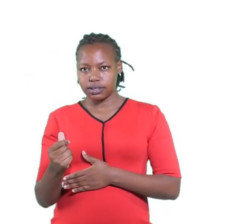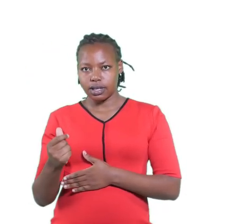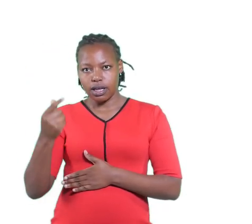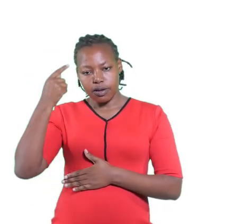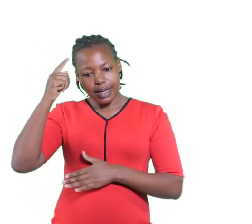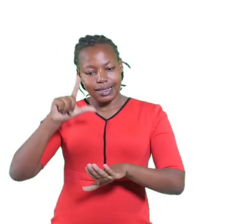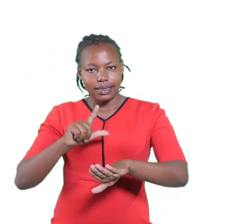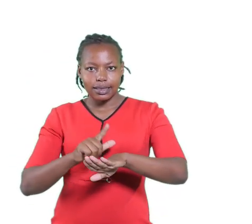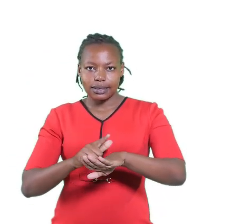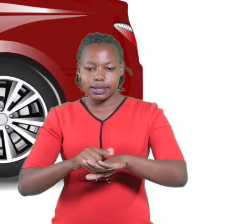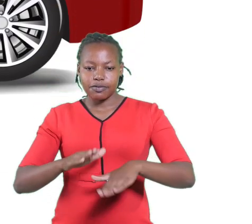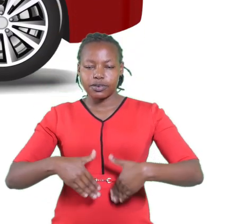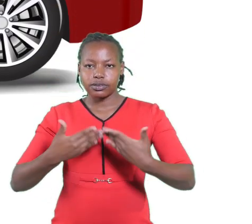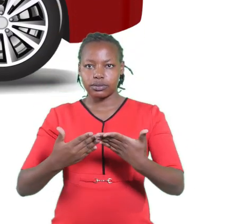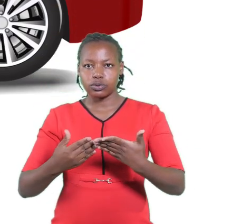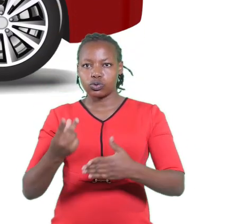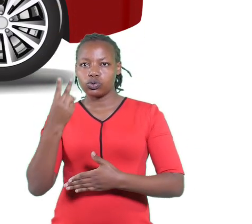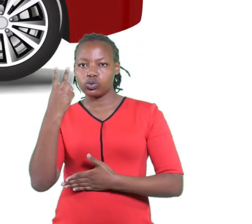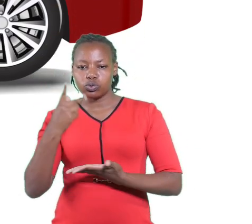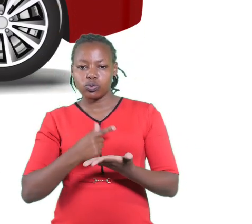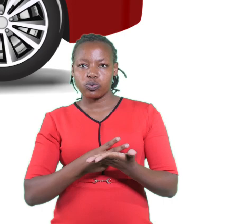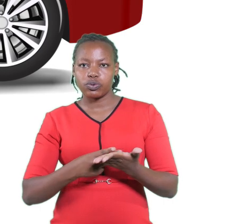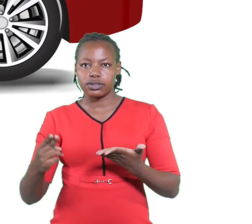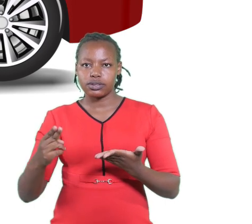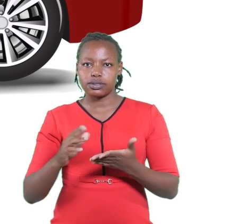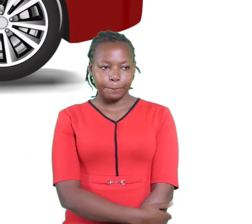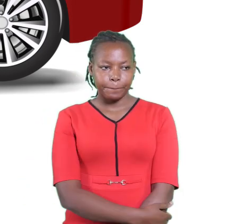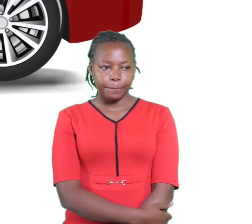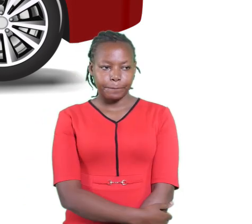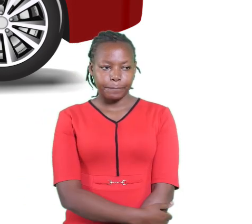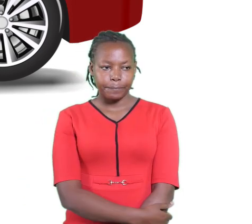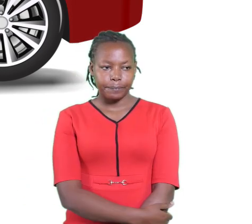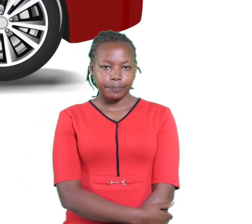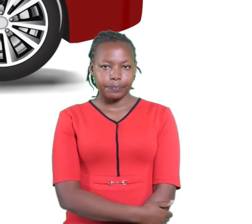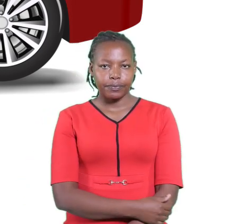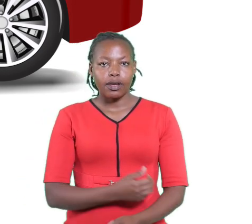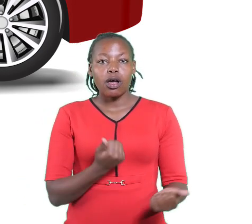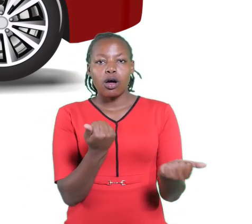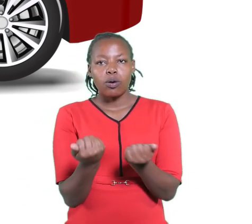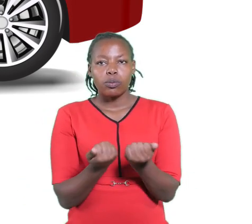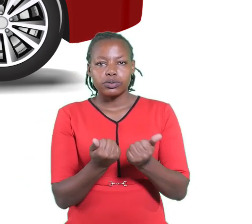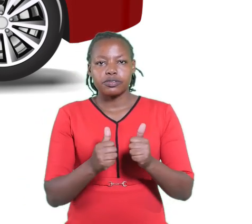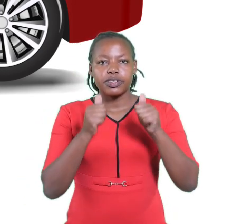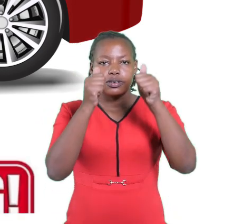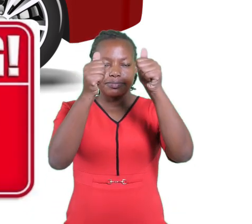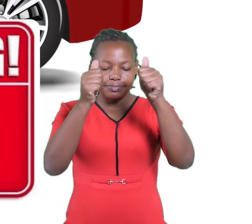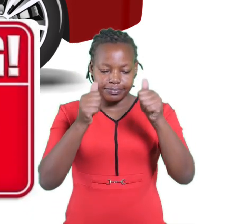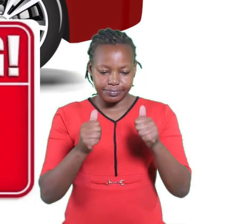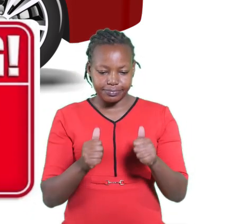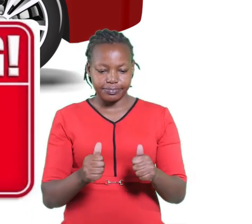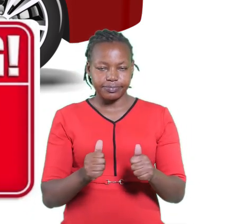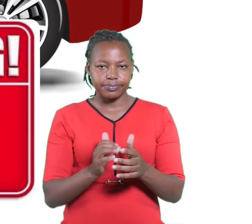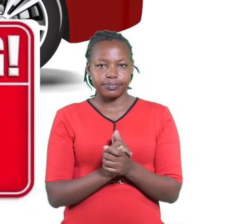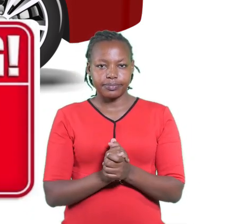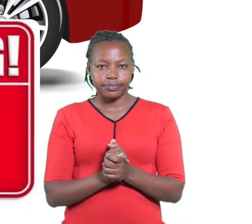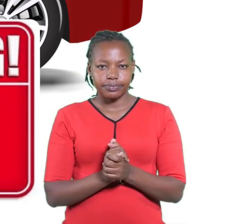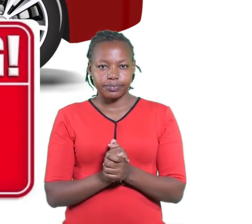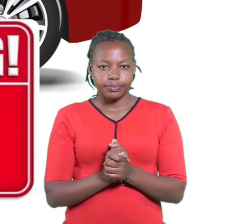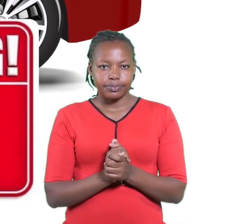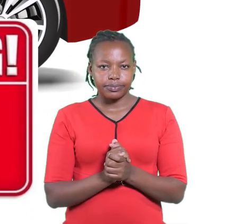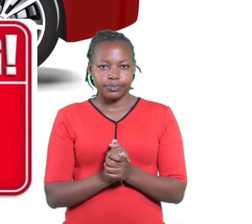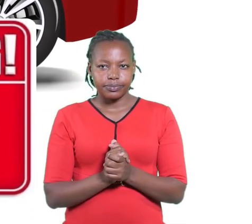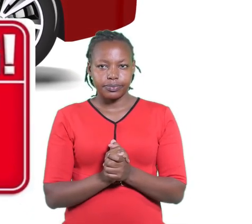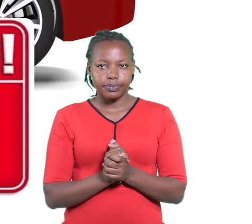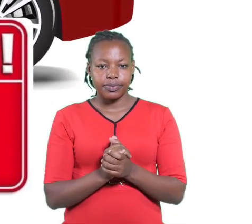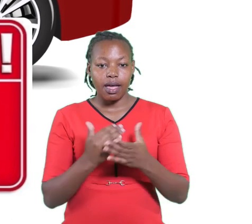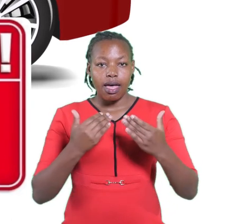a motor vehicle is free and is reflected on the same day after the receipt of the letter of request. Caveat can only